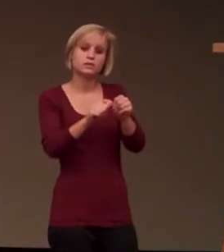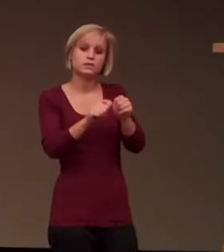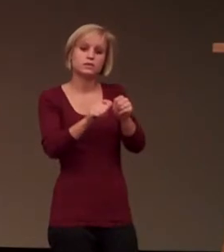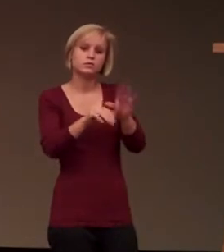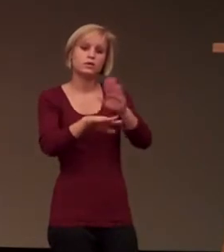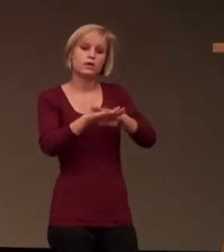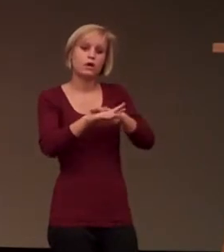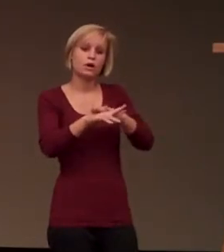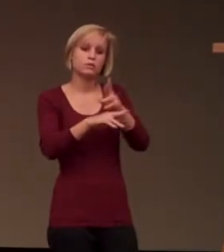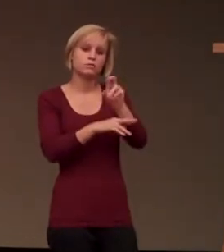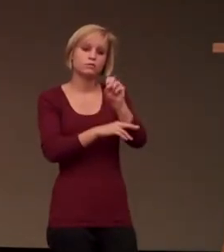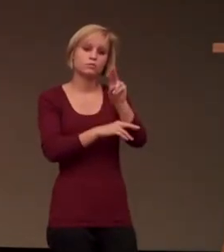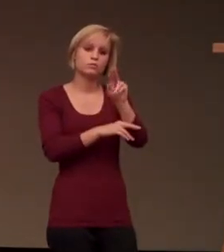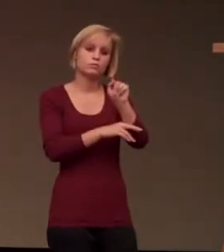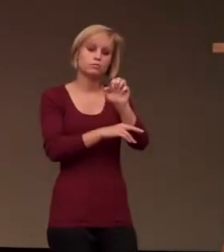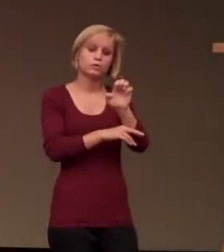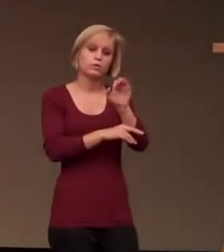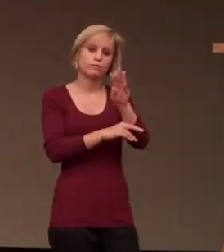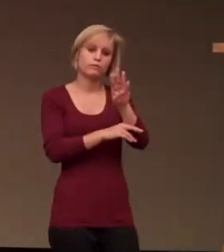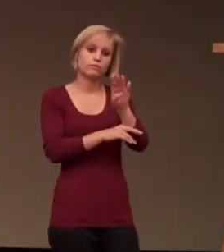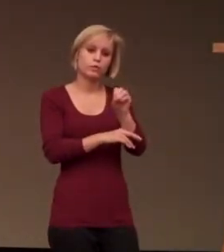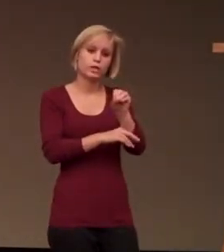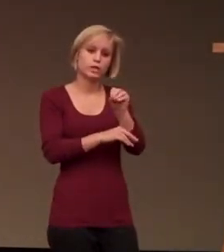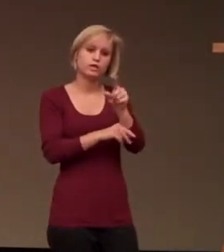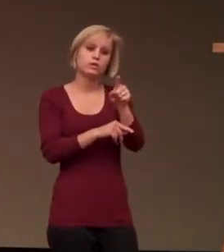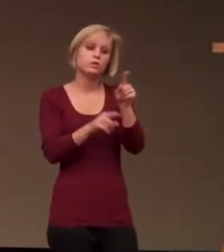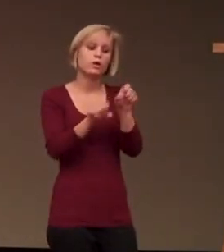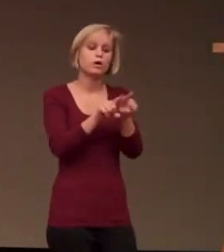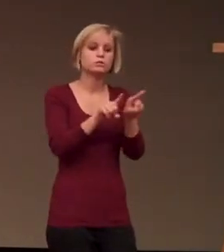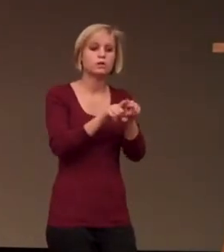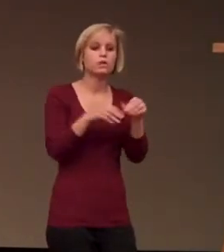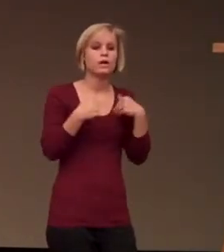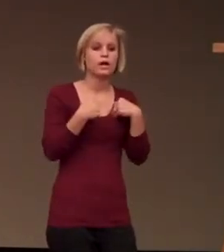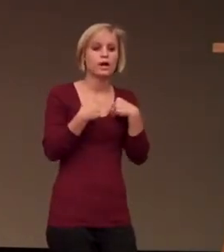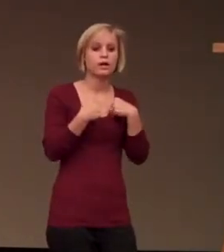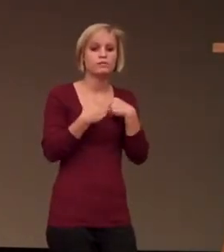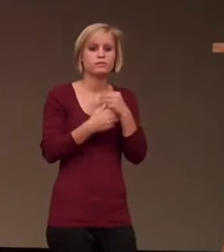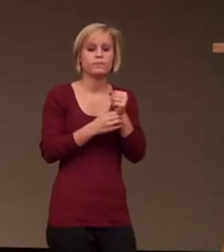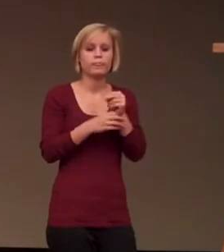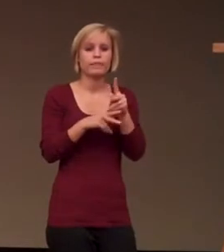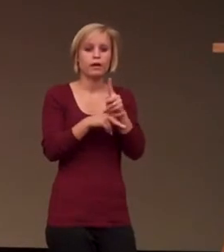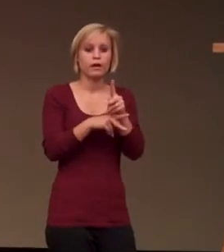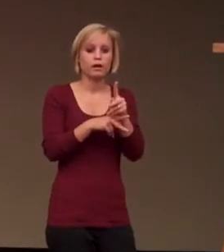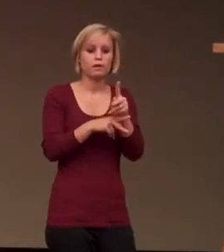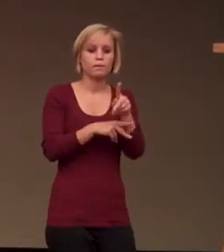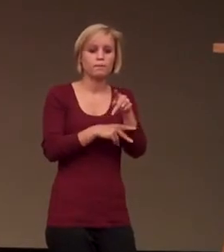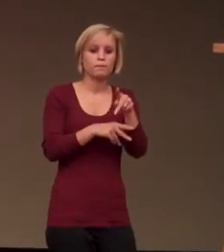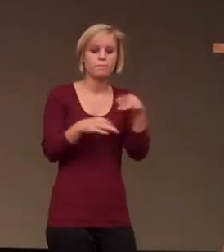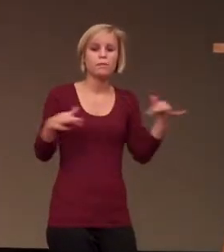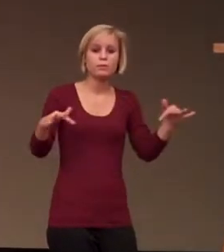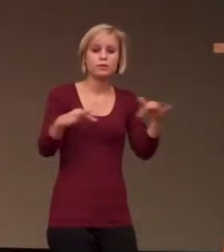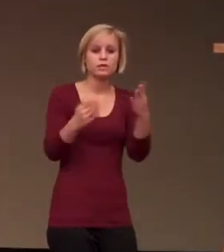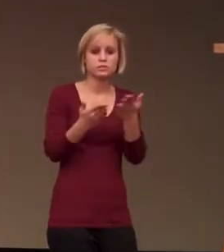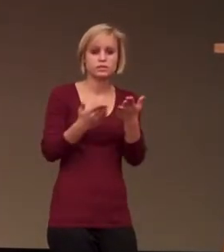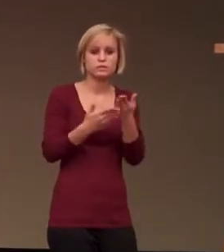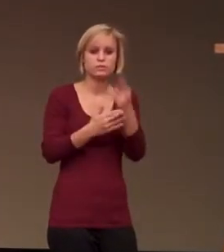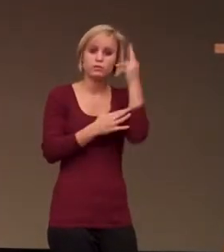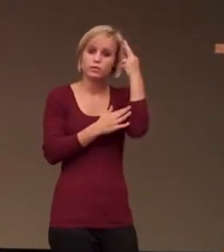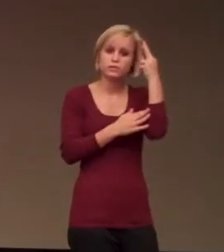That's important. You also have a concentration of population here. And the reason for that, of course, is you've got the